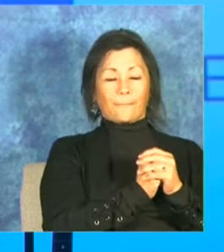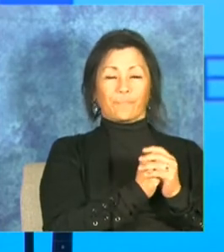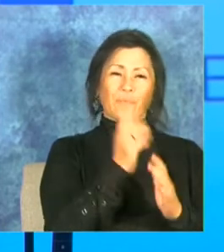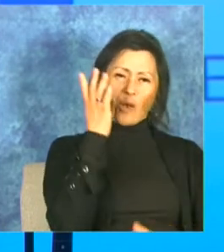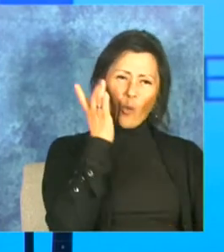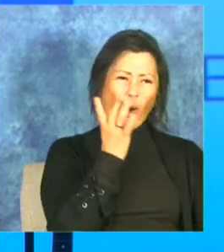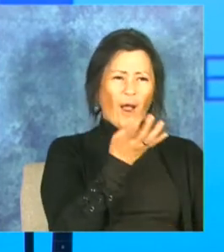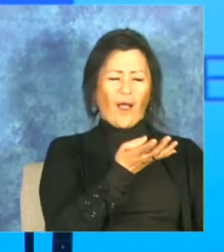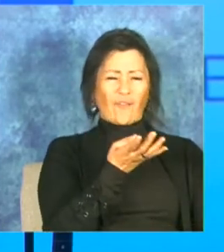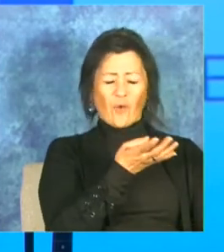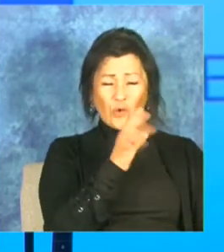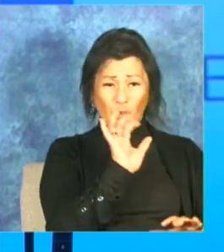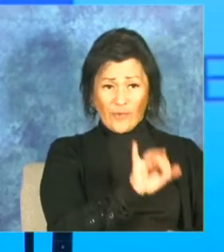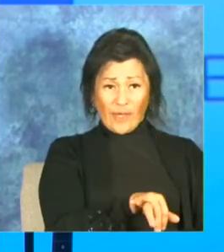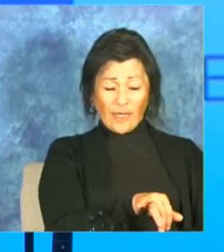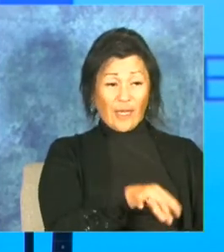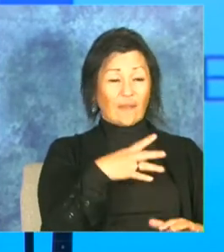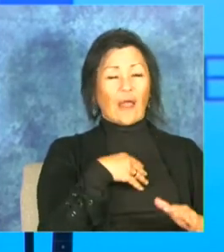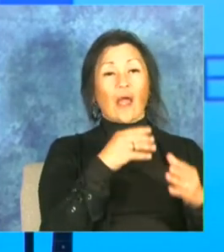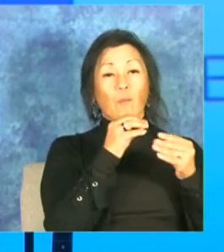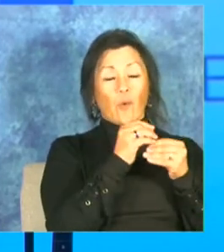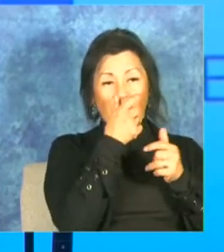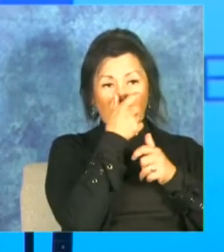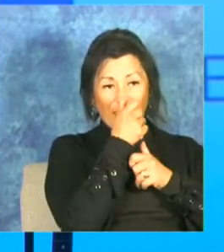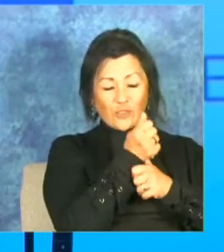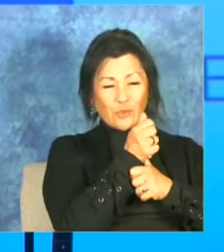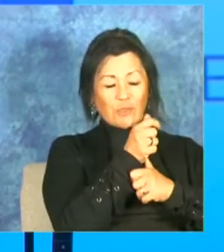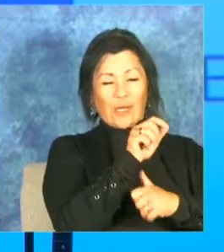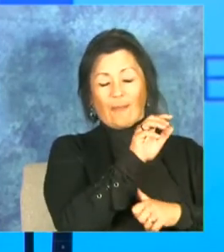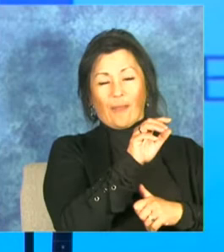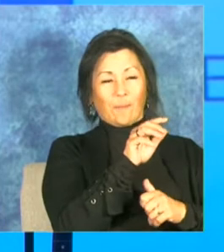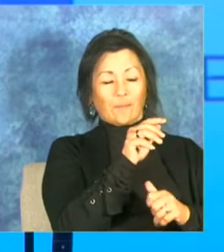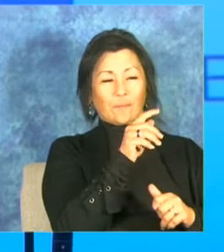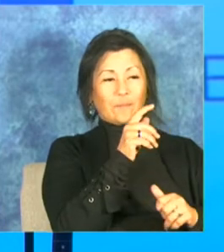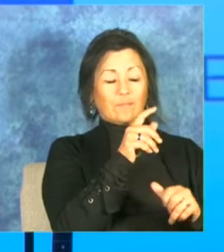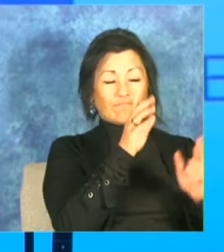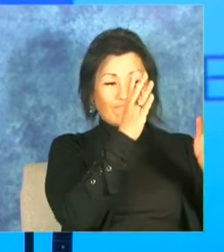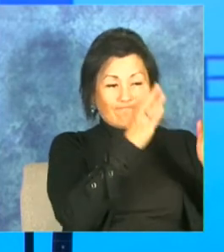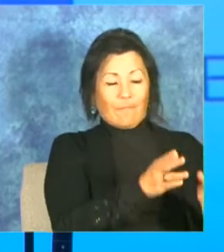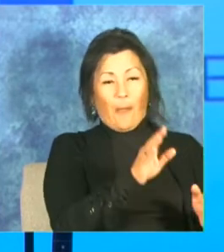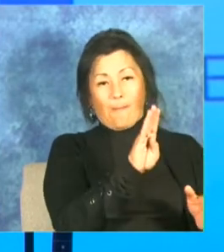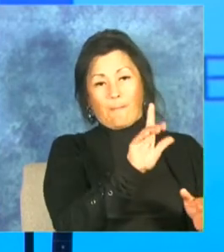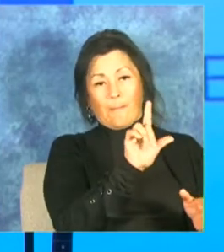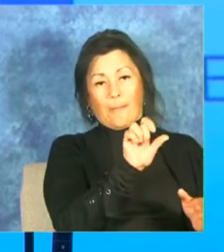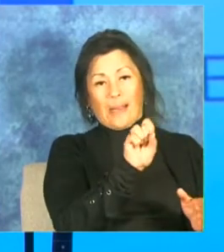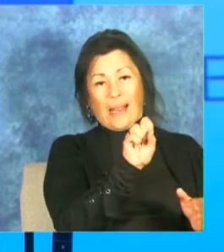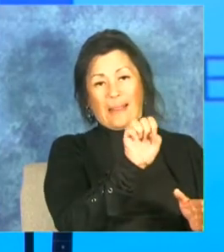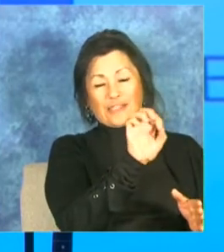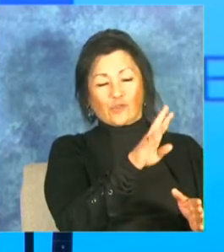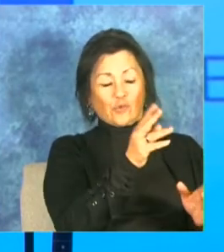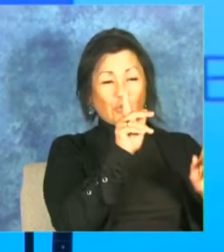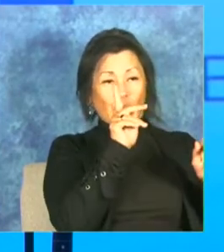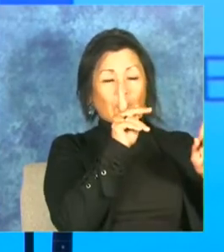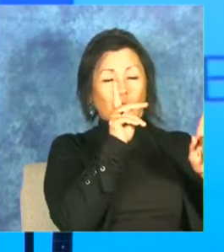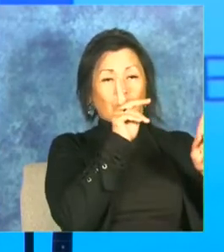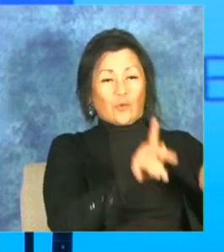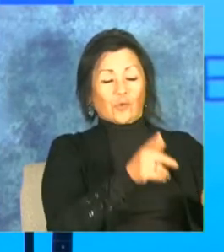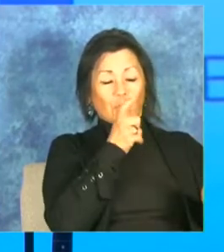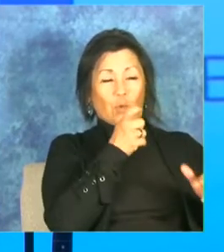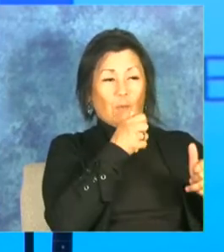Why did they do this? Because they were more interested in the blesser than they were in the blessing.